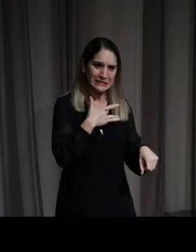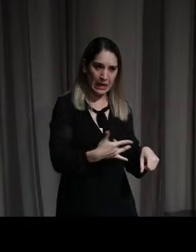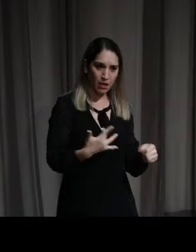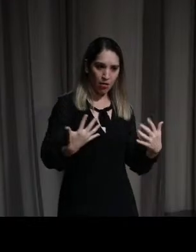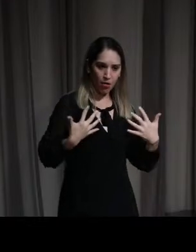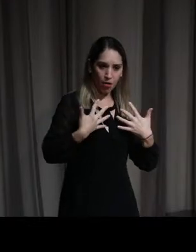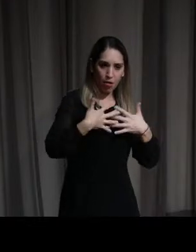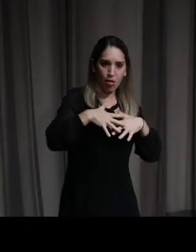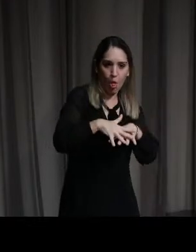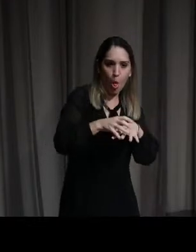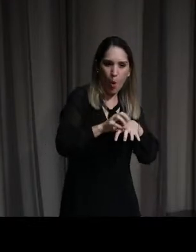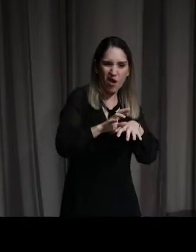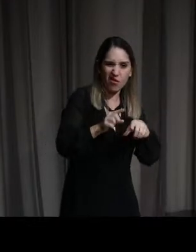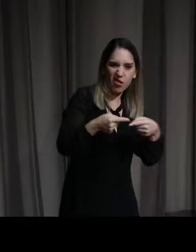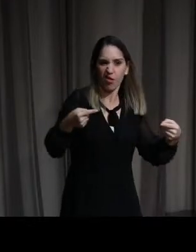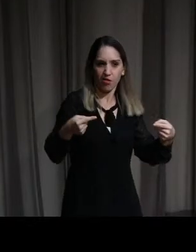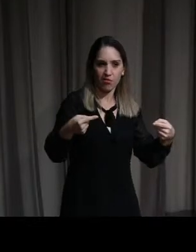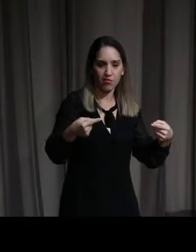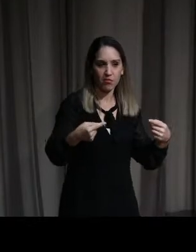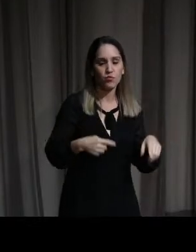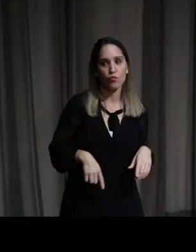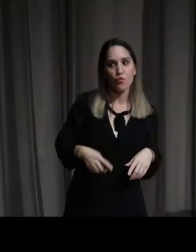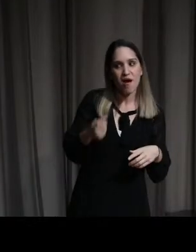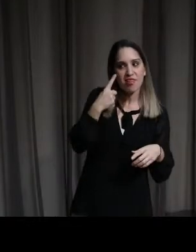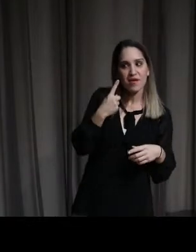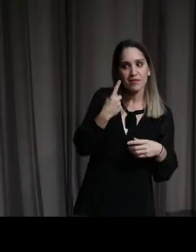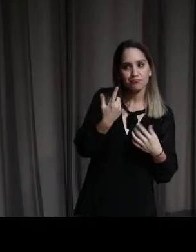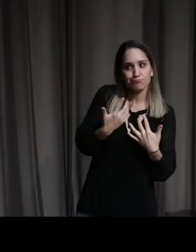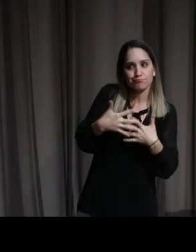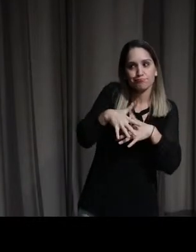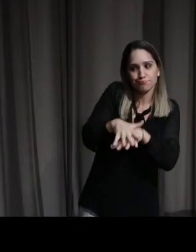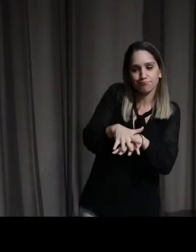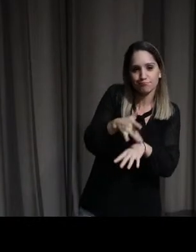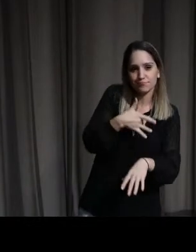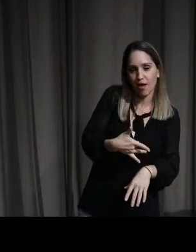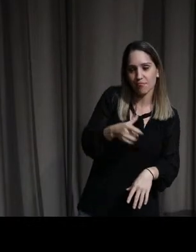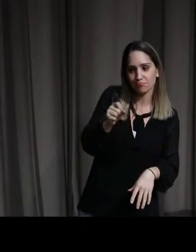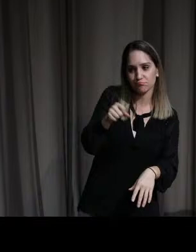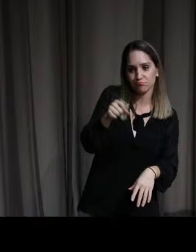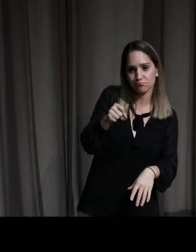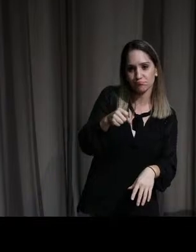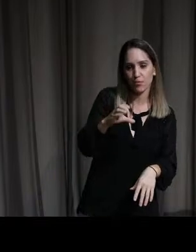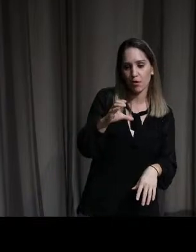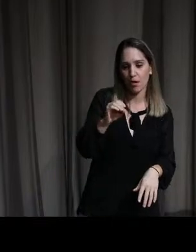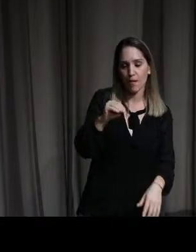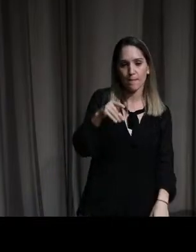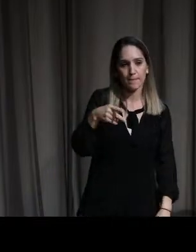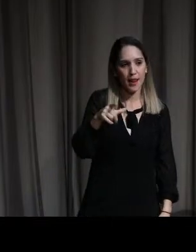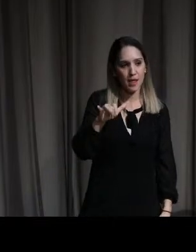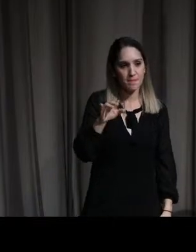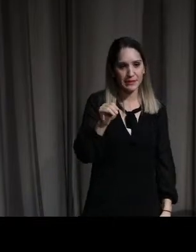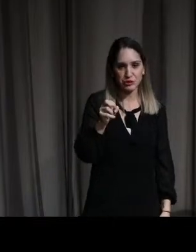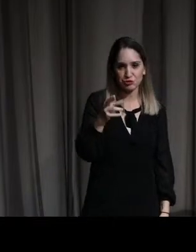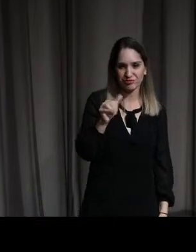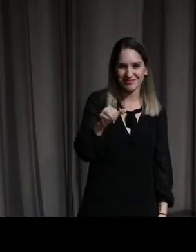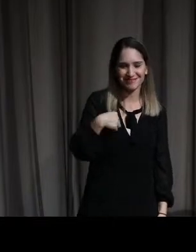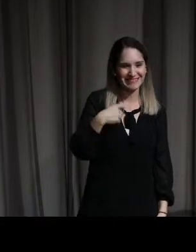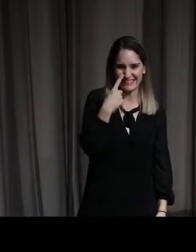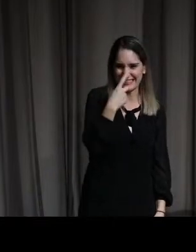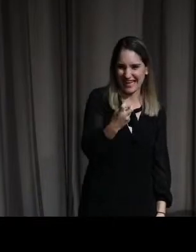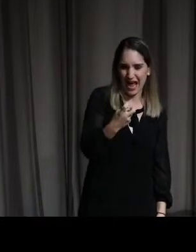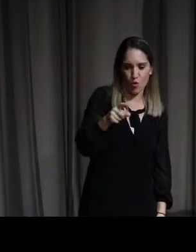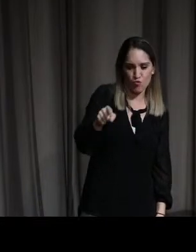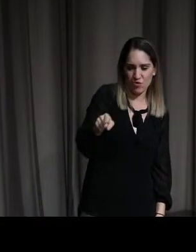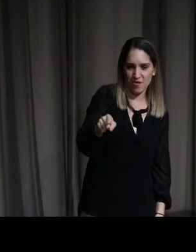his work? Oh, no, I think they're the same, one and the same. They're very complementary. I don't think he sees competition at all.